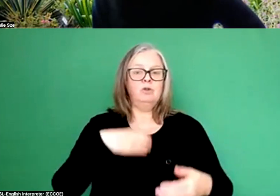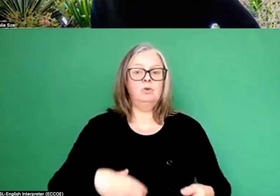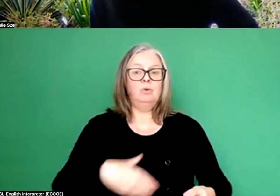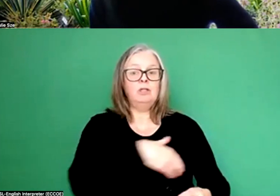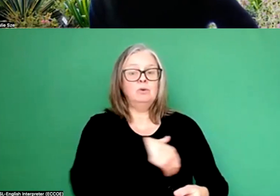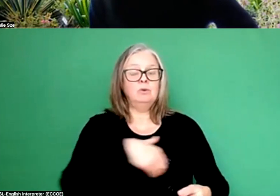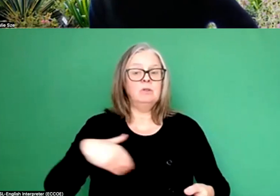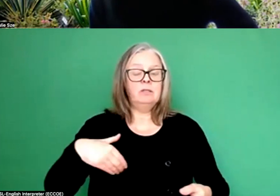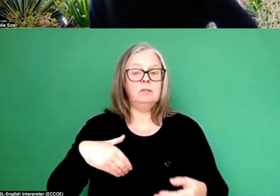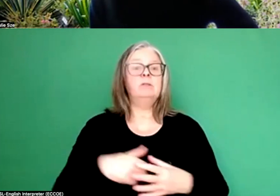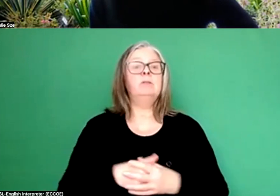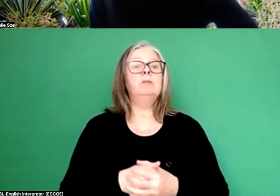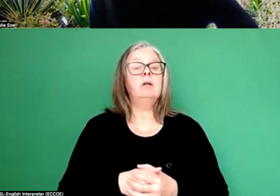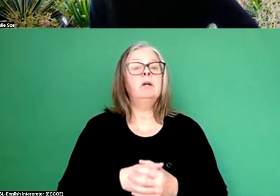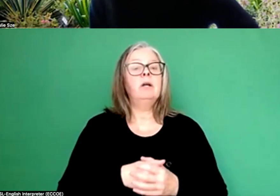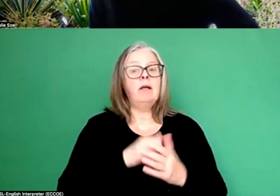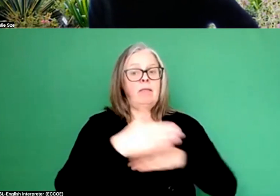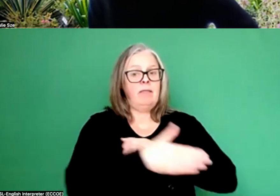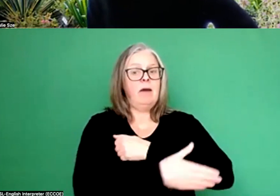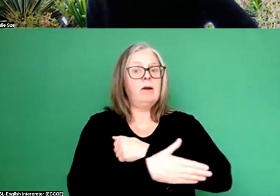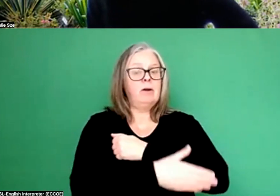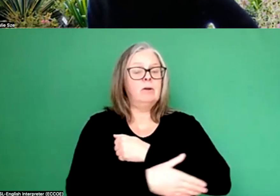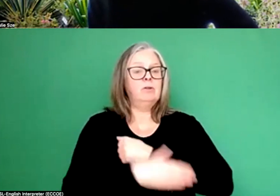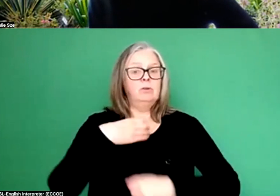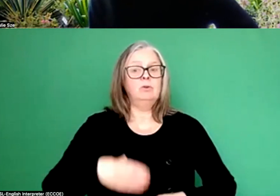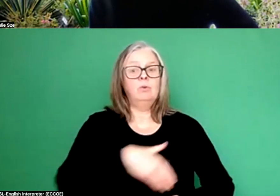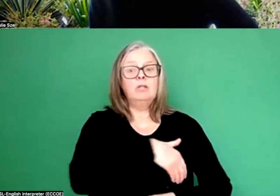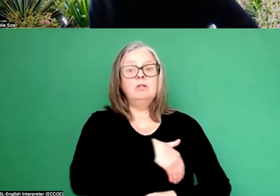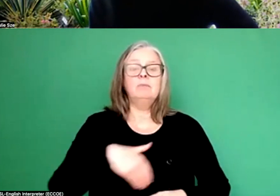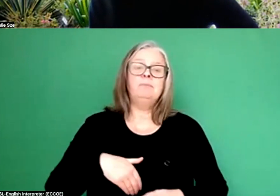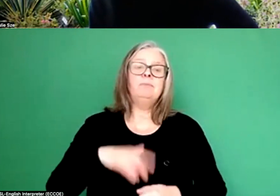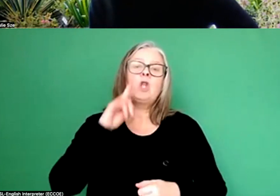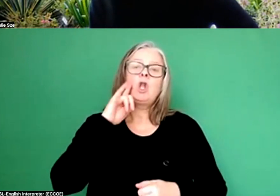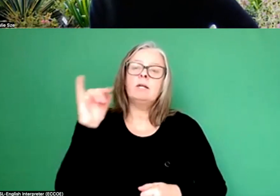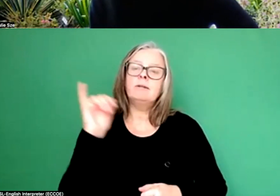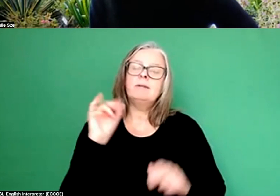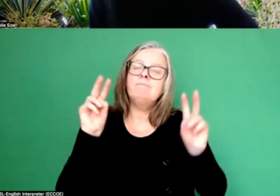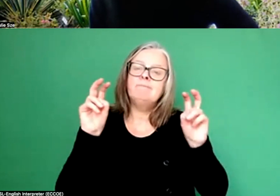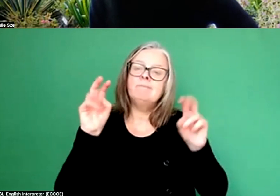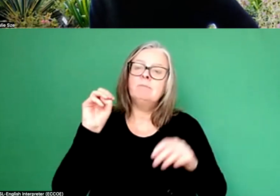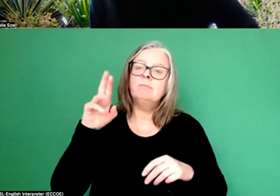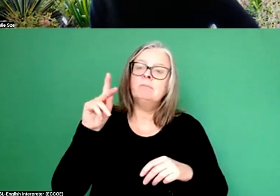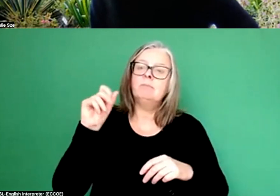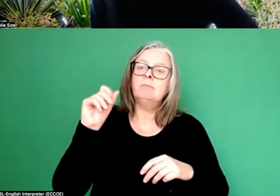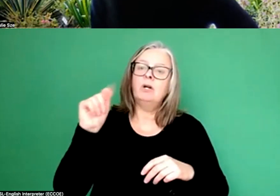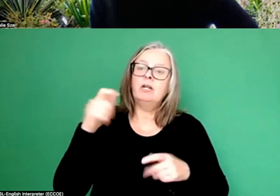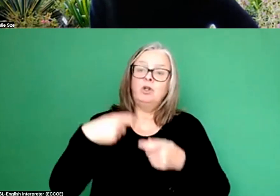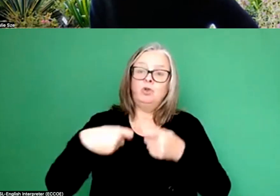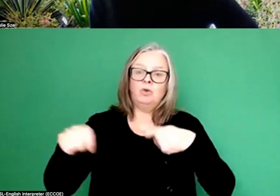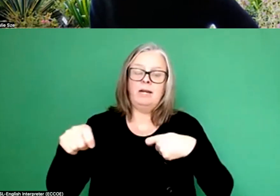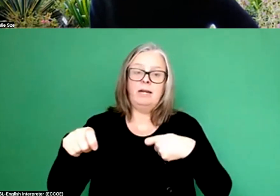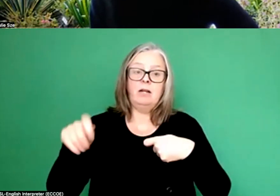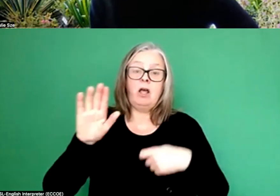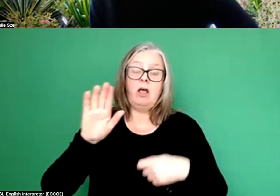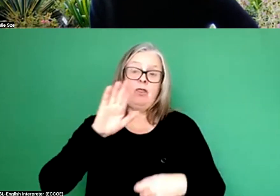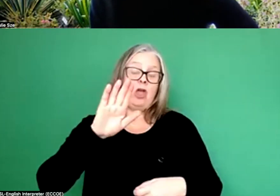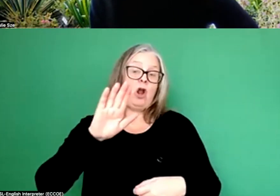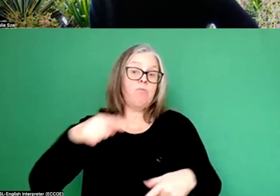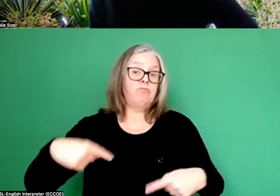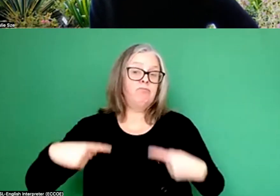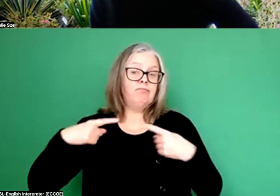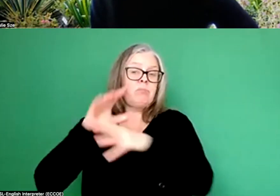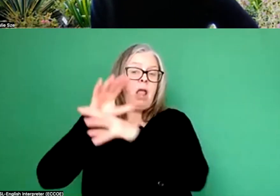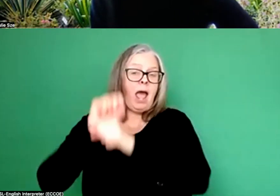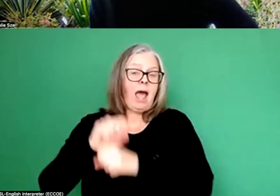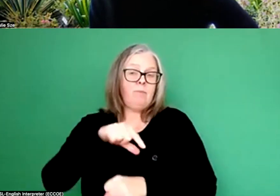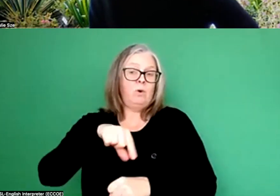they're basically, you know, doing the thing as kind of a version of the market trading, you know, they want to get, they're not going to change their quality of life or how they live, you